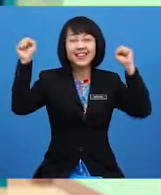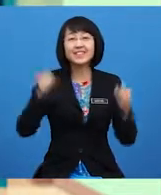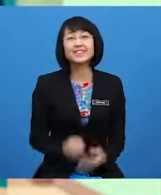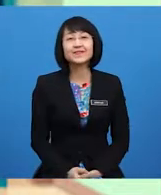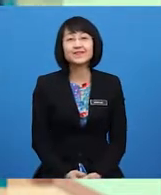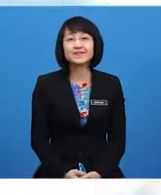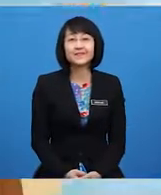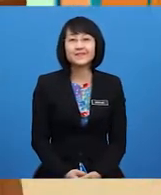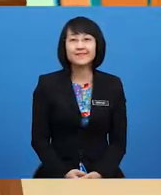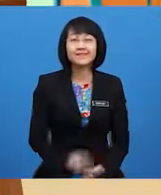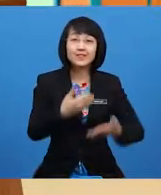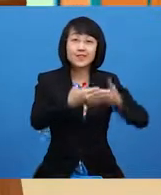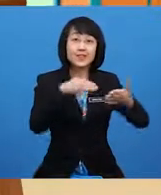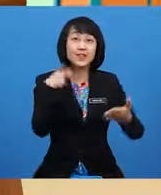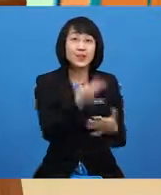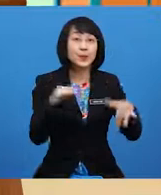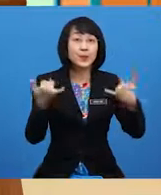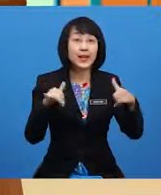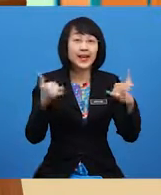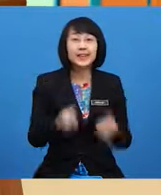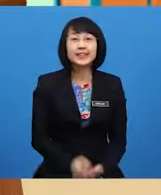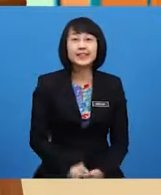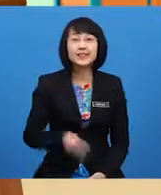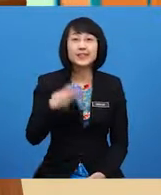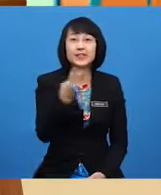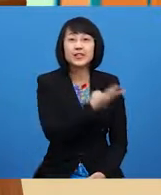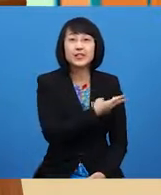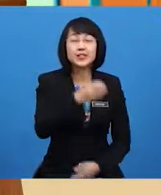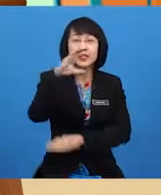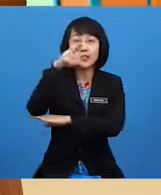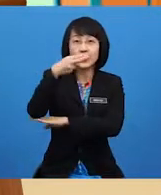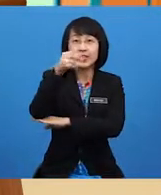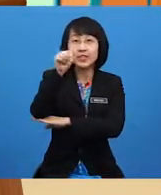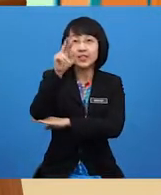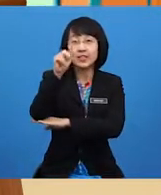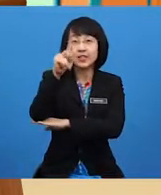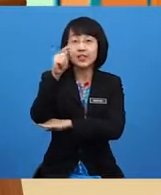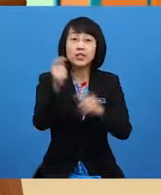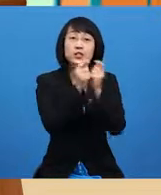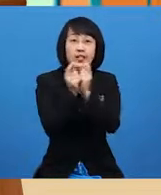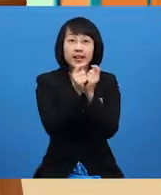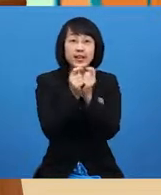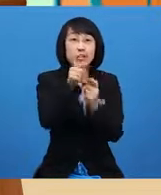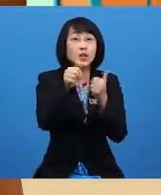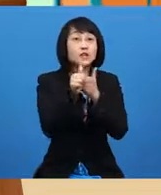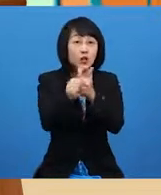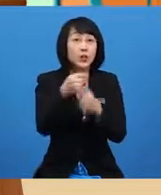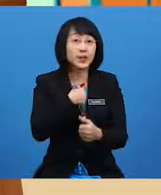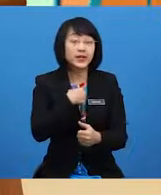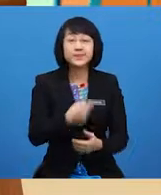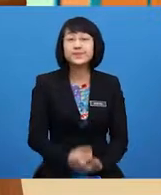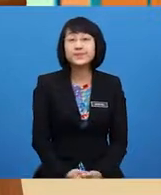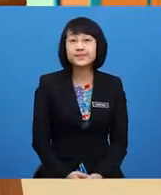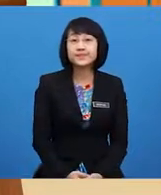Yay! Before we play, we need to chant together. So, why don't you follow me while I